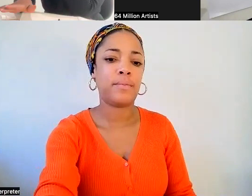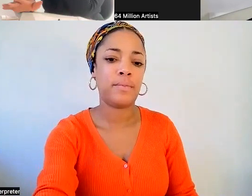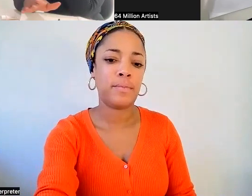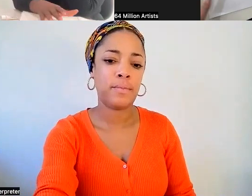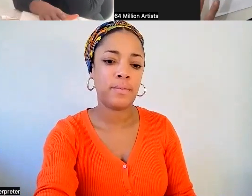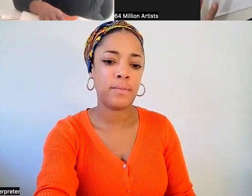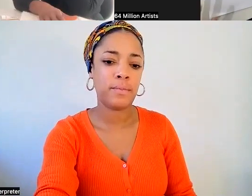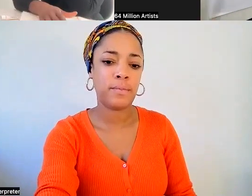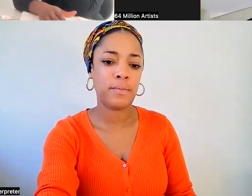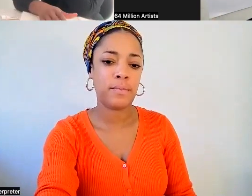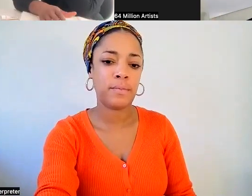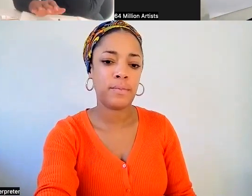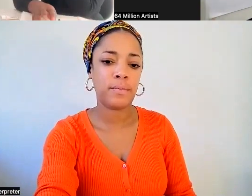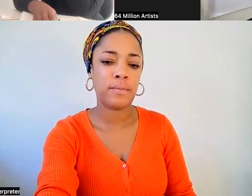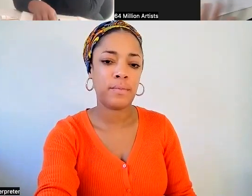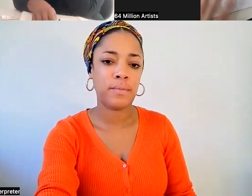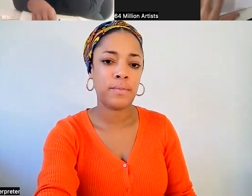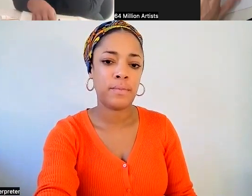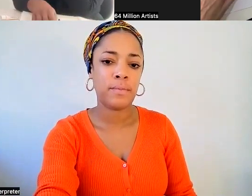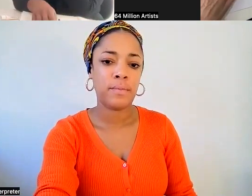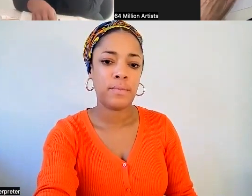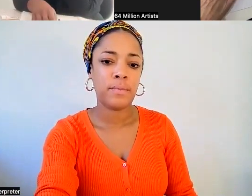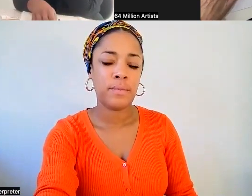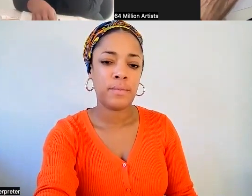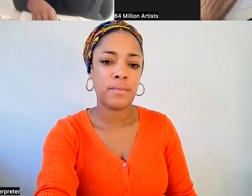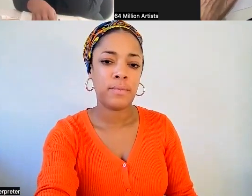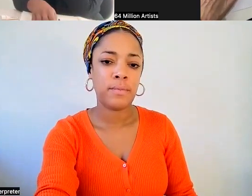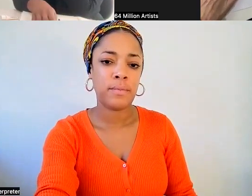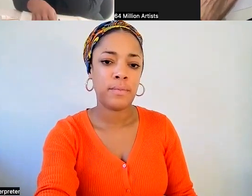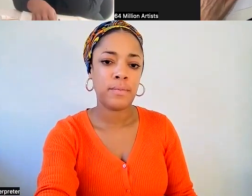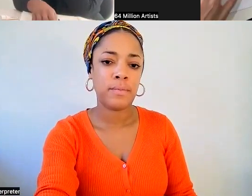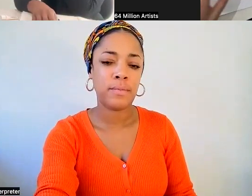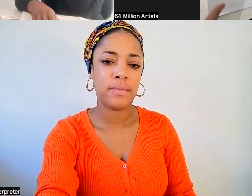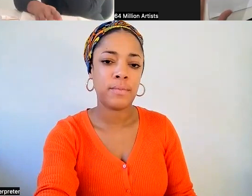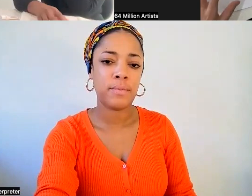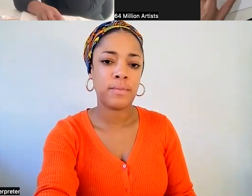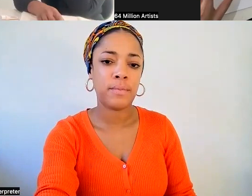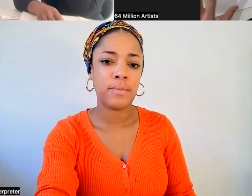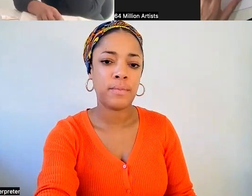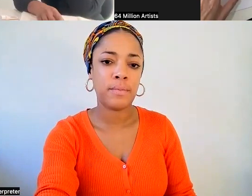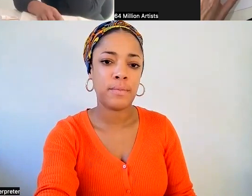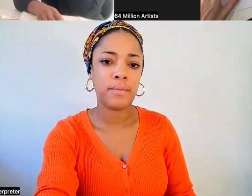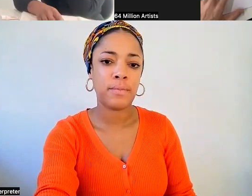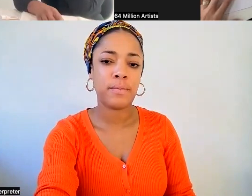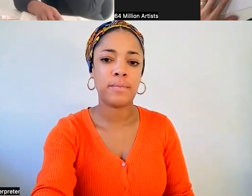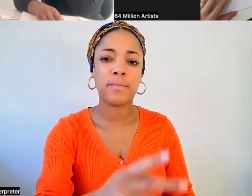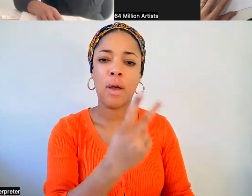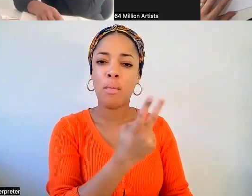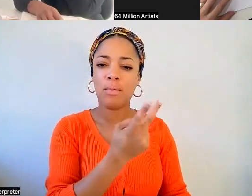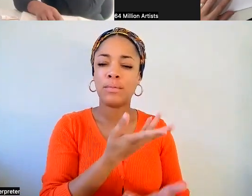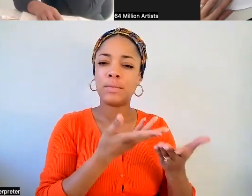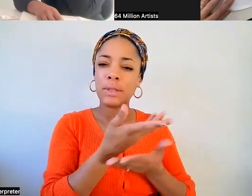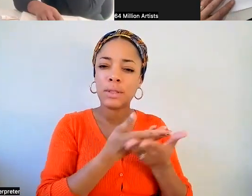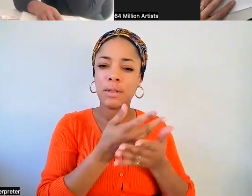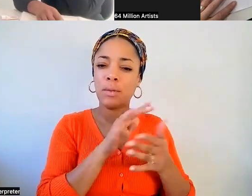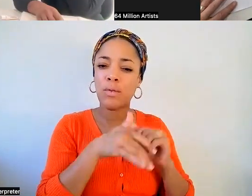surface. I wouldn't have known the word surface either. I'm sort of trying to think of sort of child words. I want to sort of try and get back to that moment. Would you have called it a